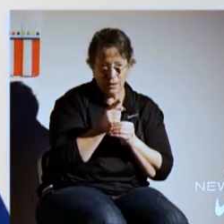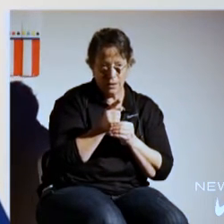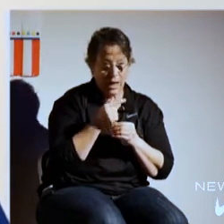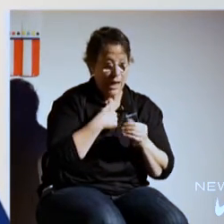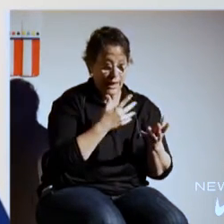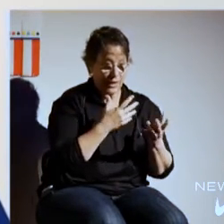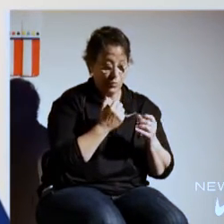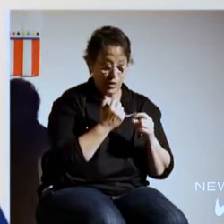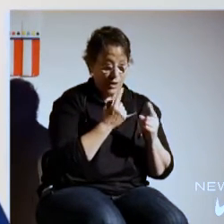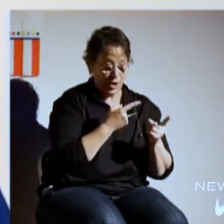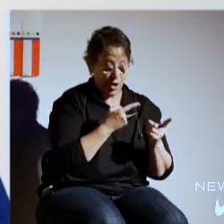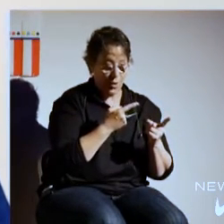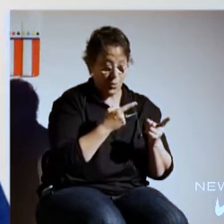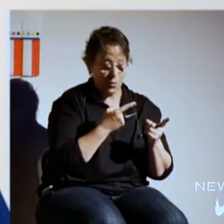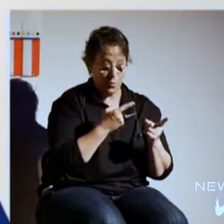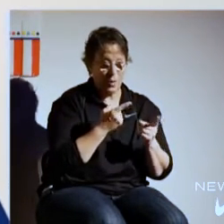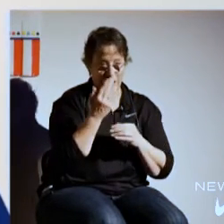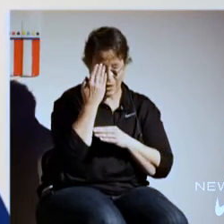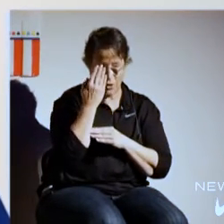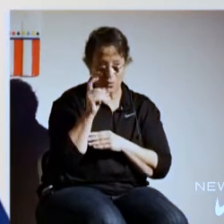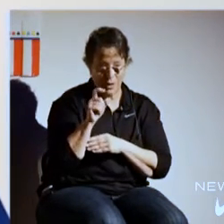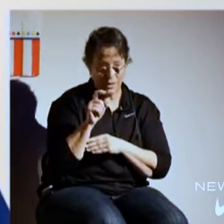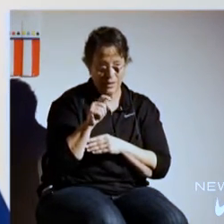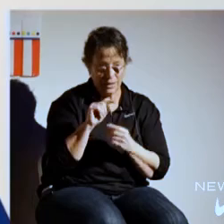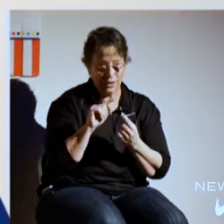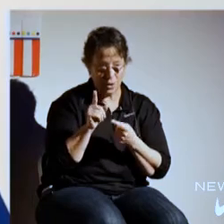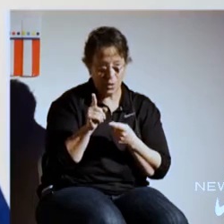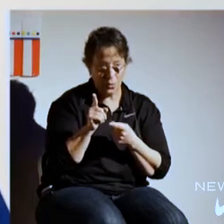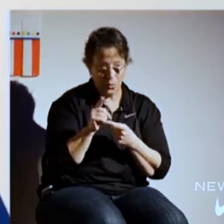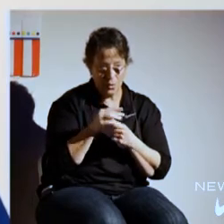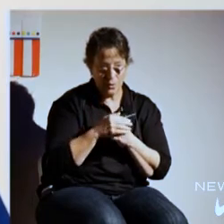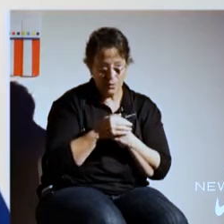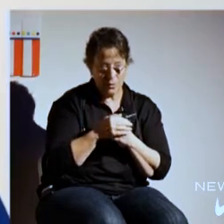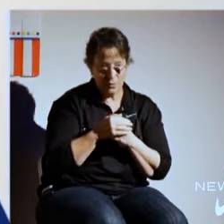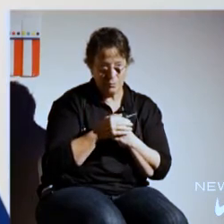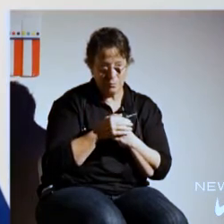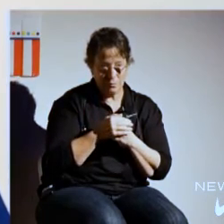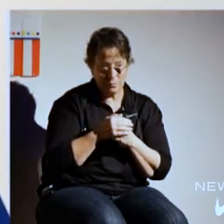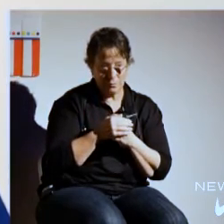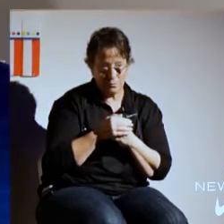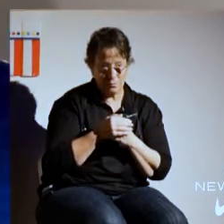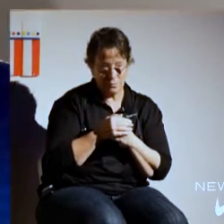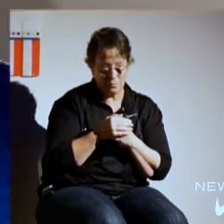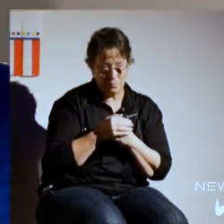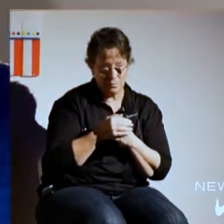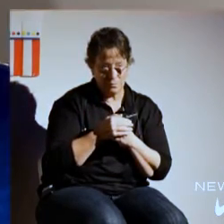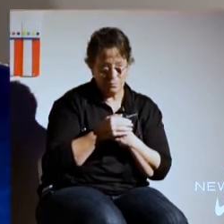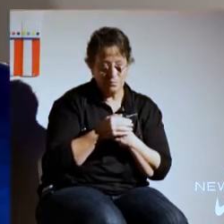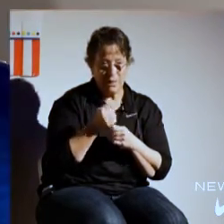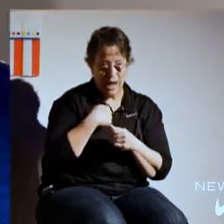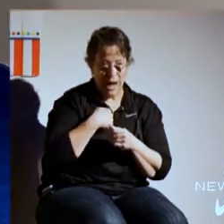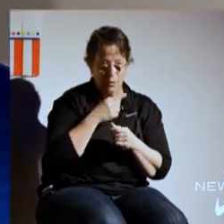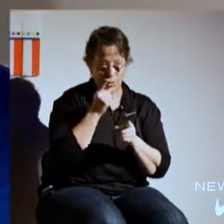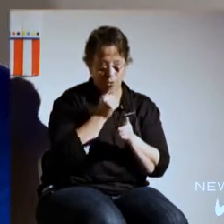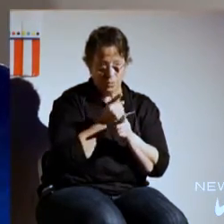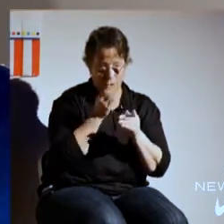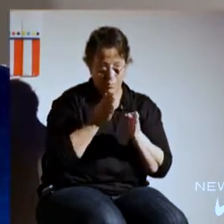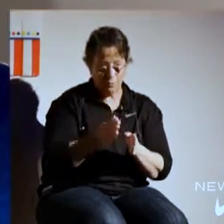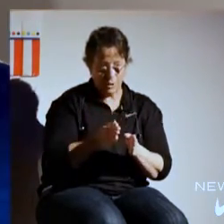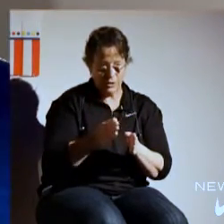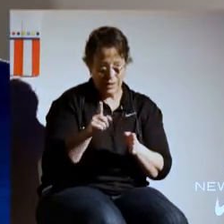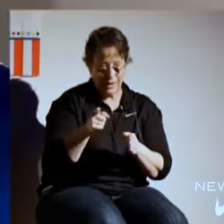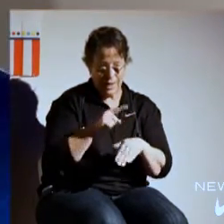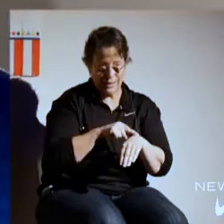go, I knew I needed to go. And it was, I was the right person to be there at that exact time. I walked him out in this hall, said, hey, John, you